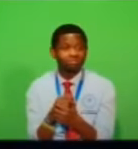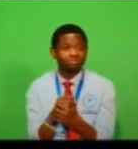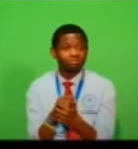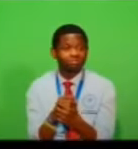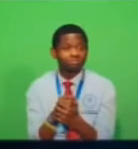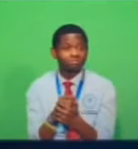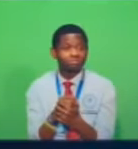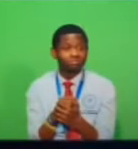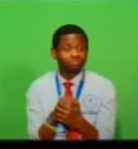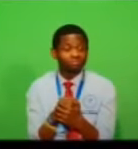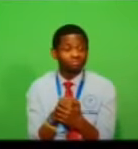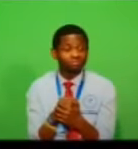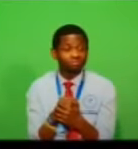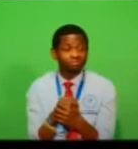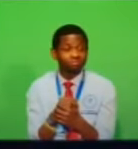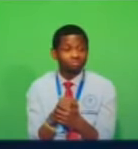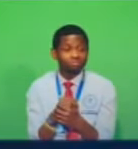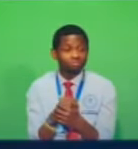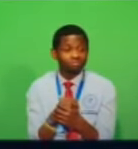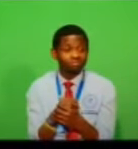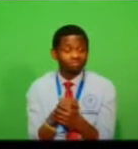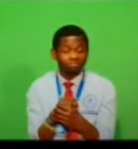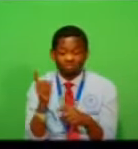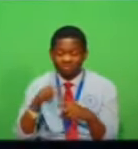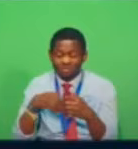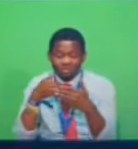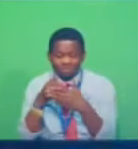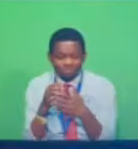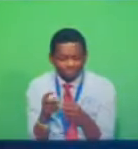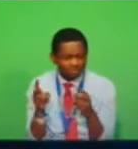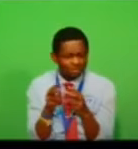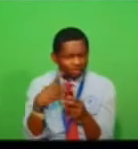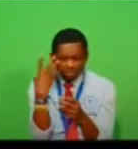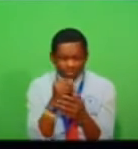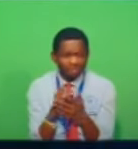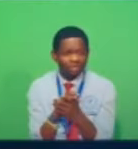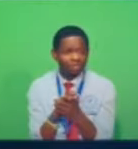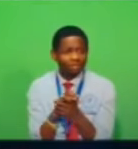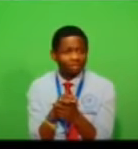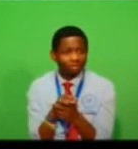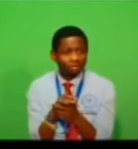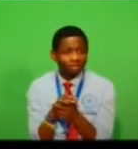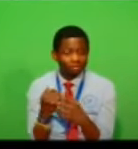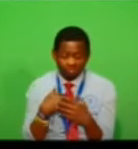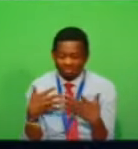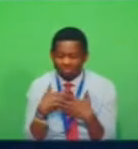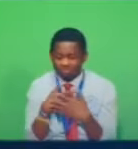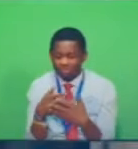And I never even want to go close to her because she's very beautiful. And I am afraid even to propose to